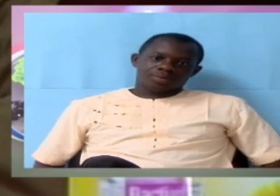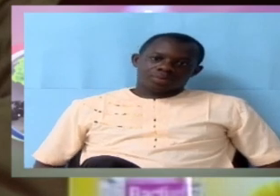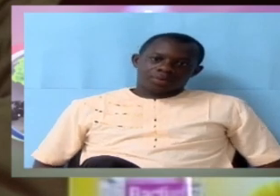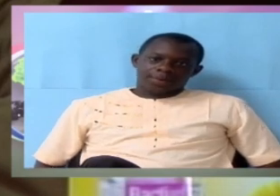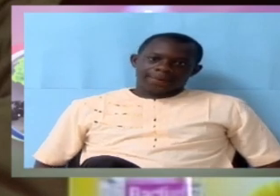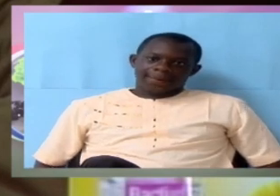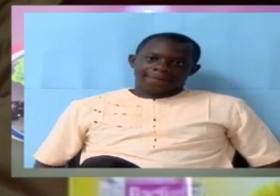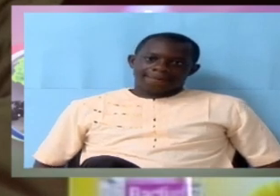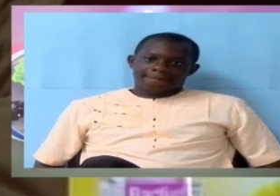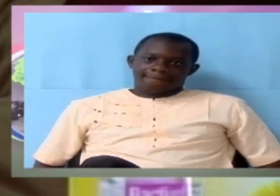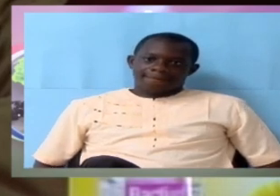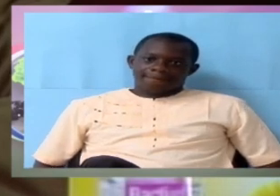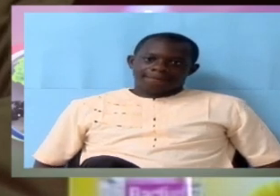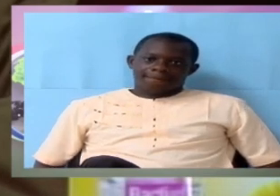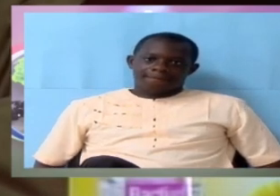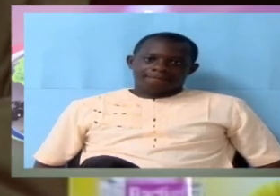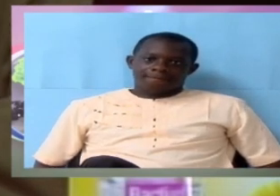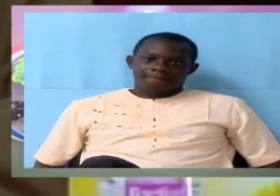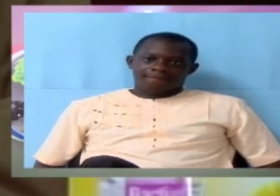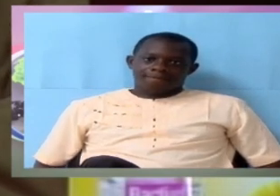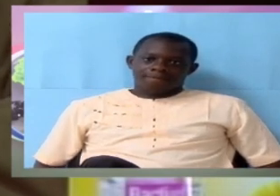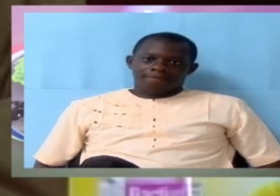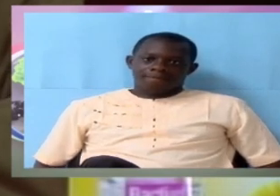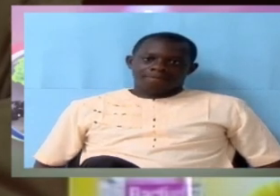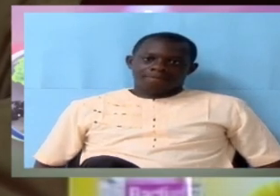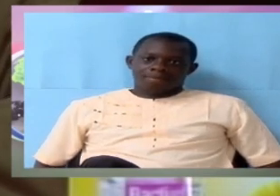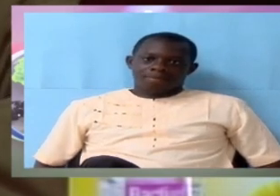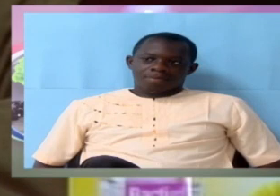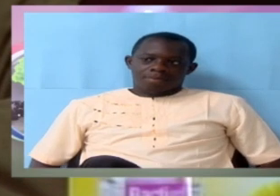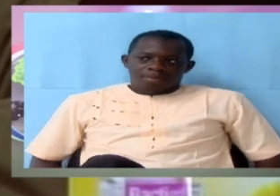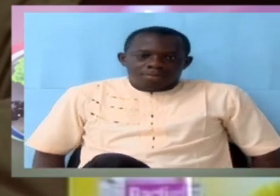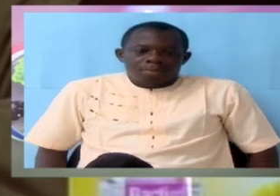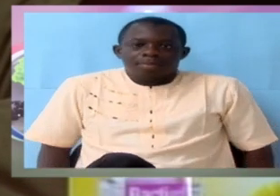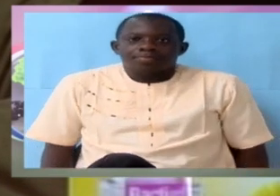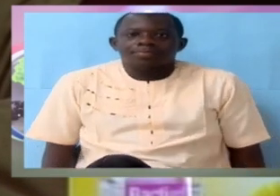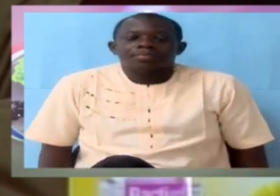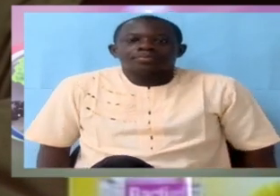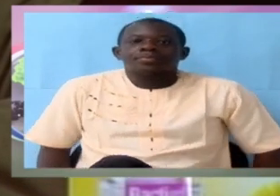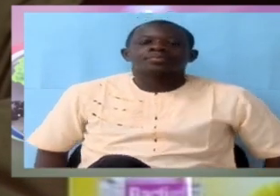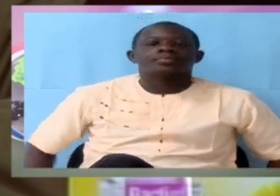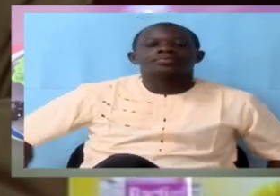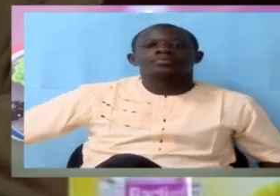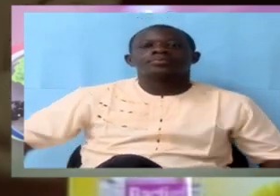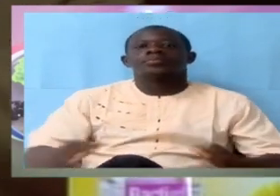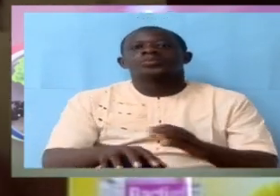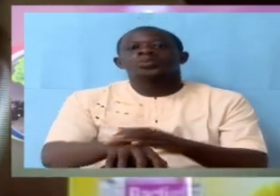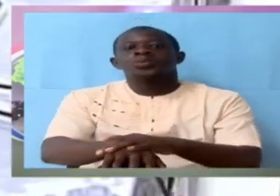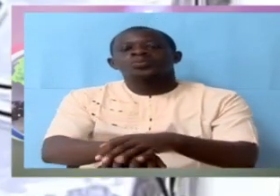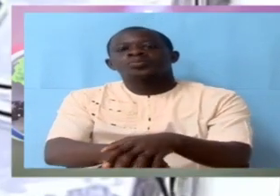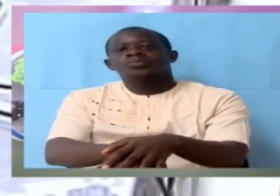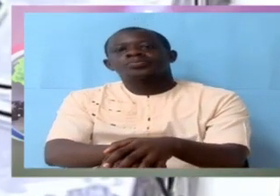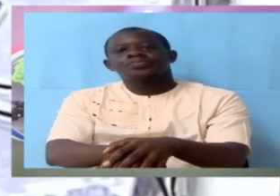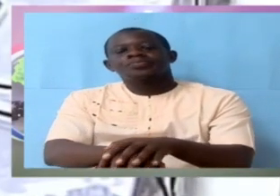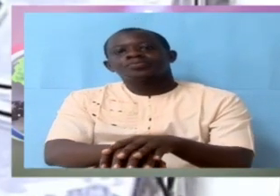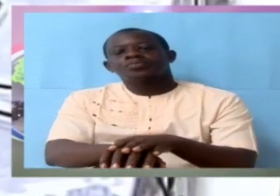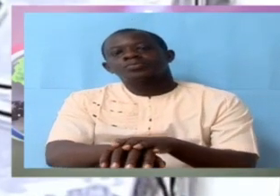kala sa ite fanan na kumfaran kumo nyanta mem fole be lafta me yitala badi ngolula ifanan sila kumo kumfa wala sai.